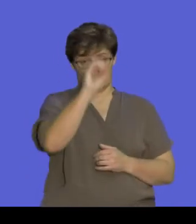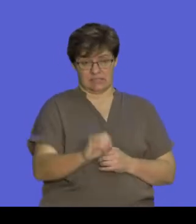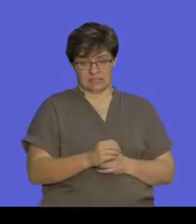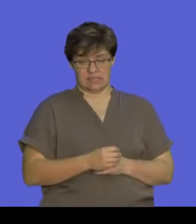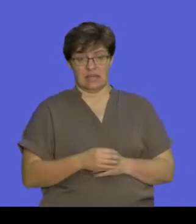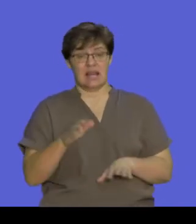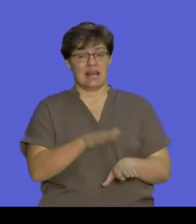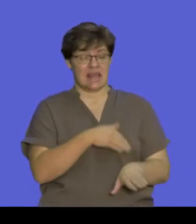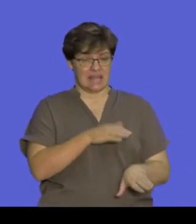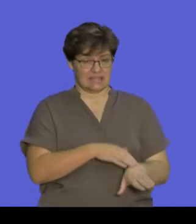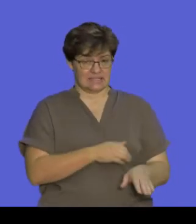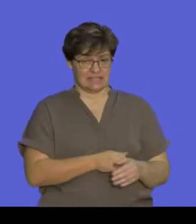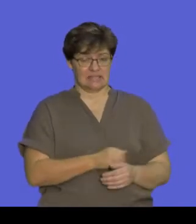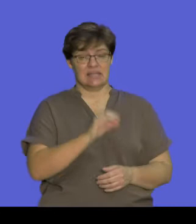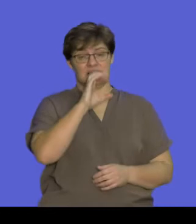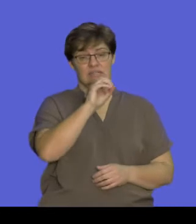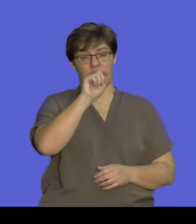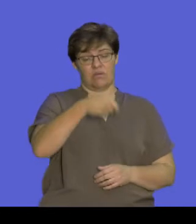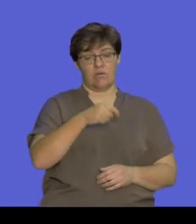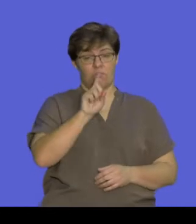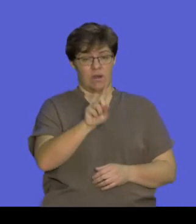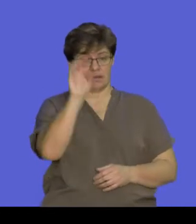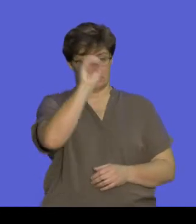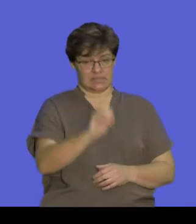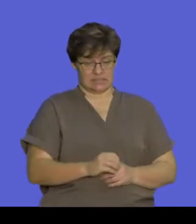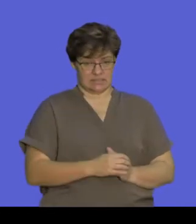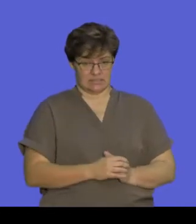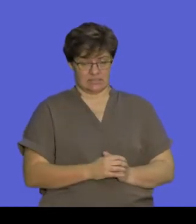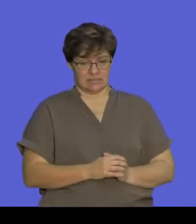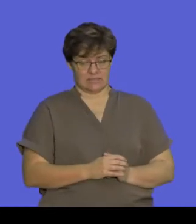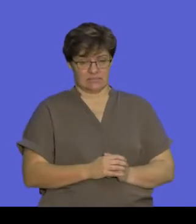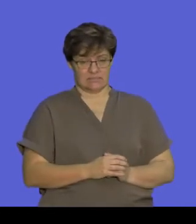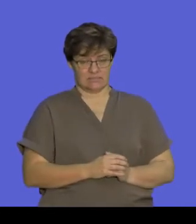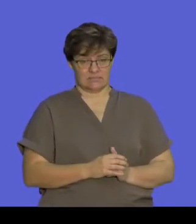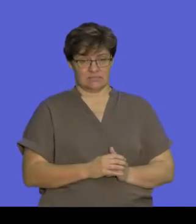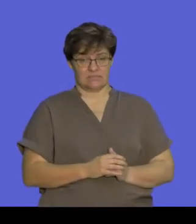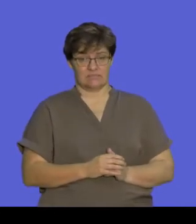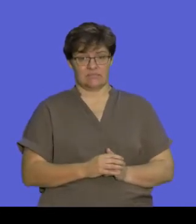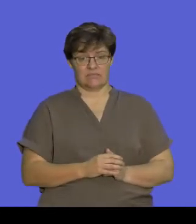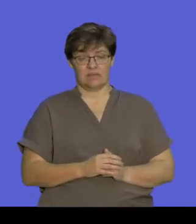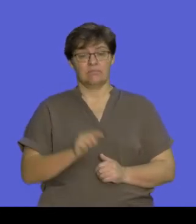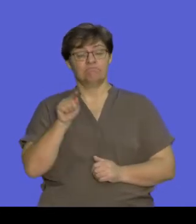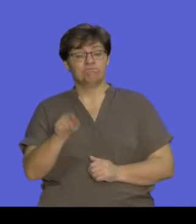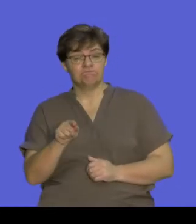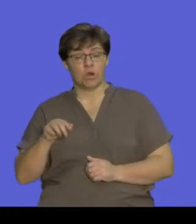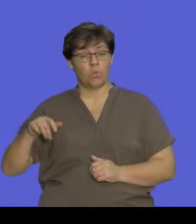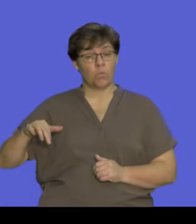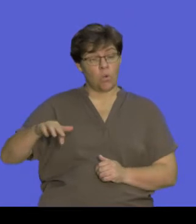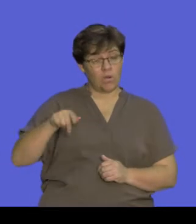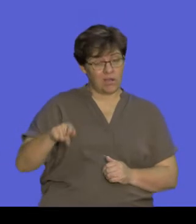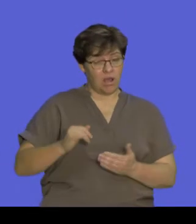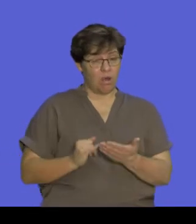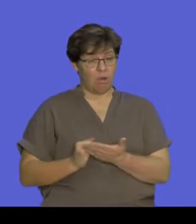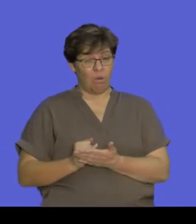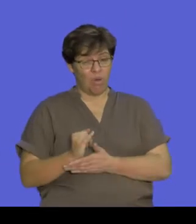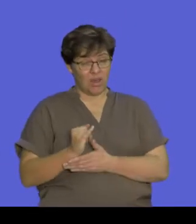late is going to be 0.1%. We recognize that when he walks, this early drops